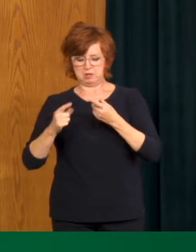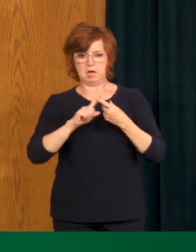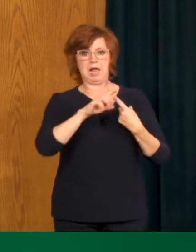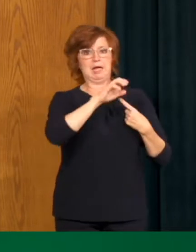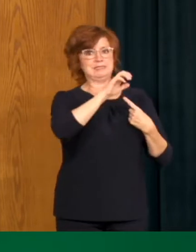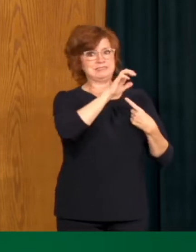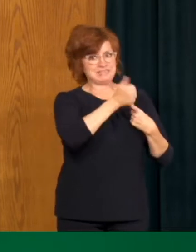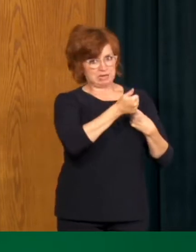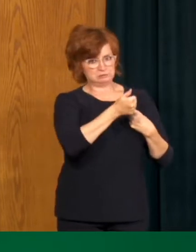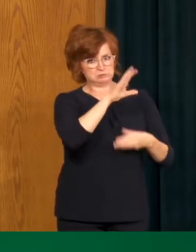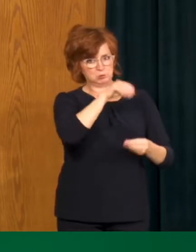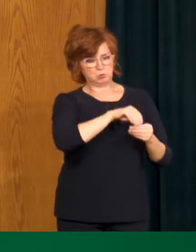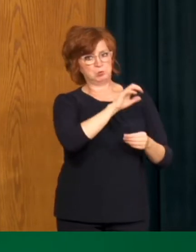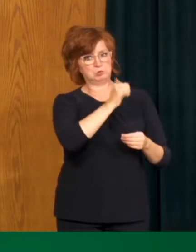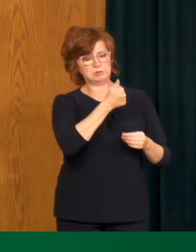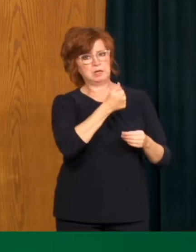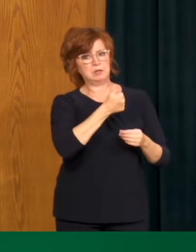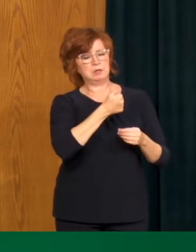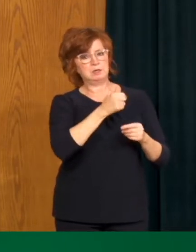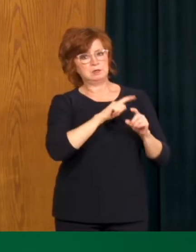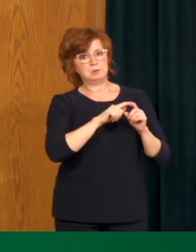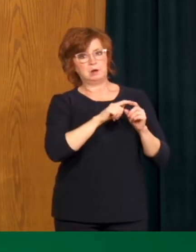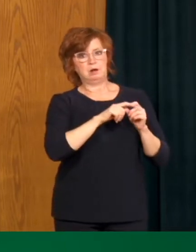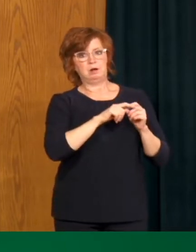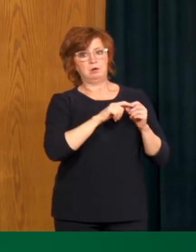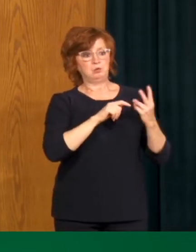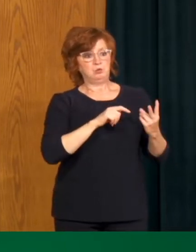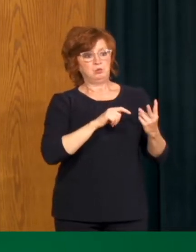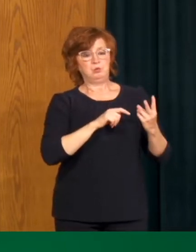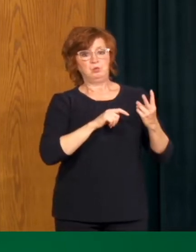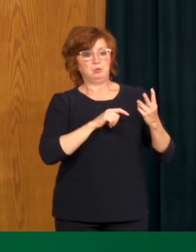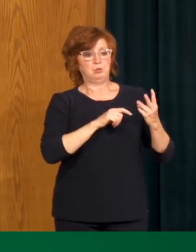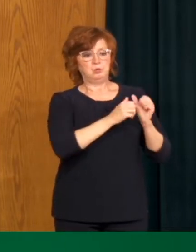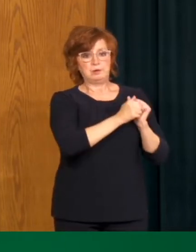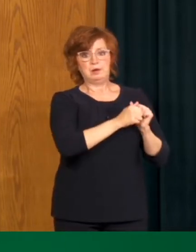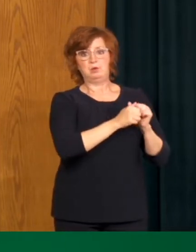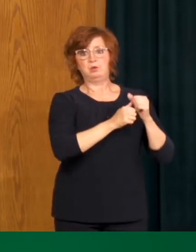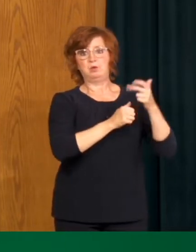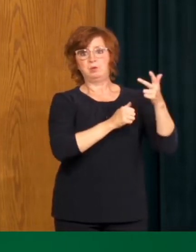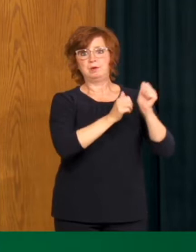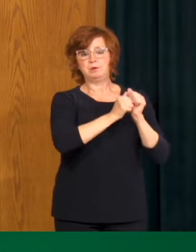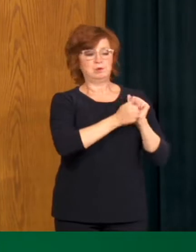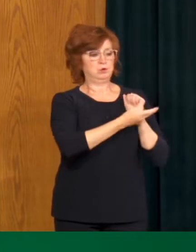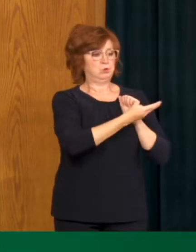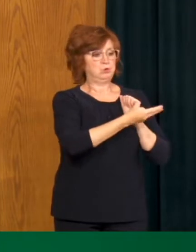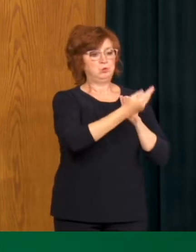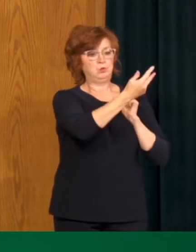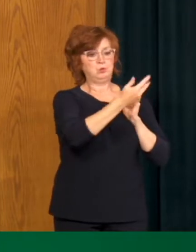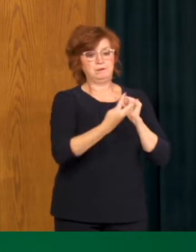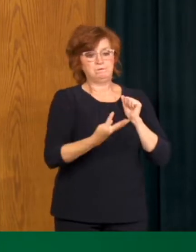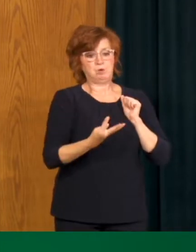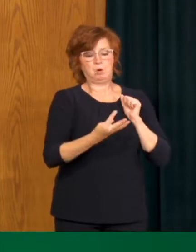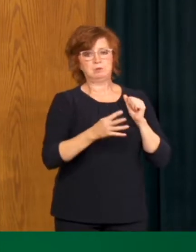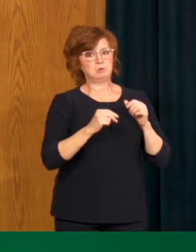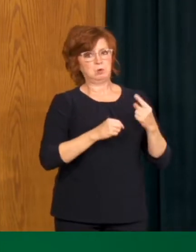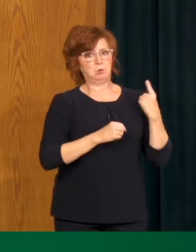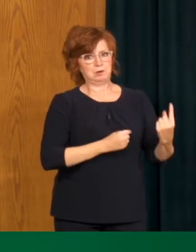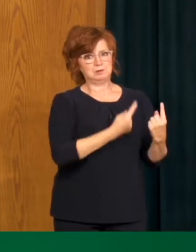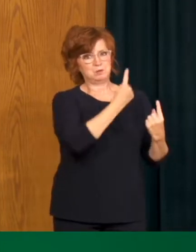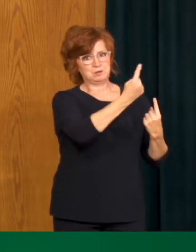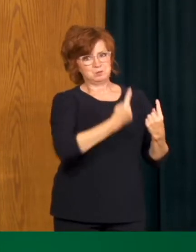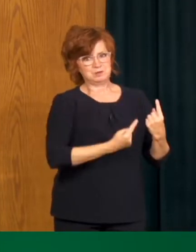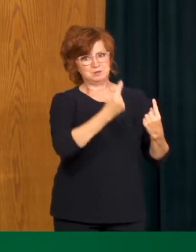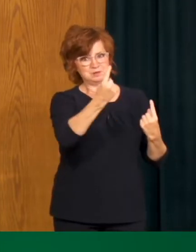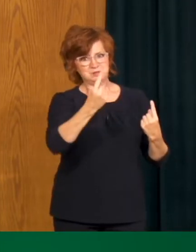is, as Dr. Shahab also mentioned earlier, I think it was 8 earlier this week. As we continue to see cases outside of